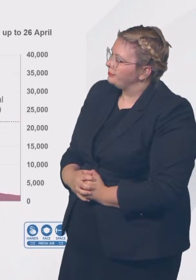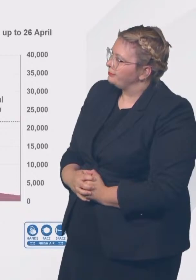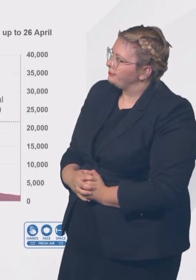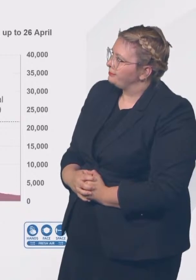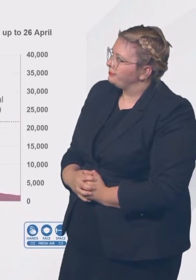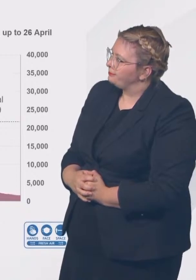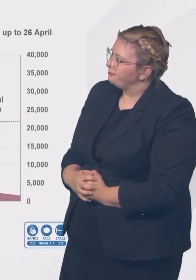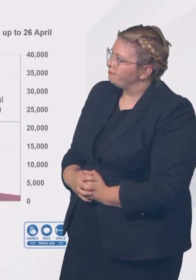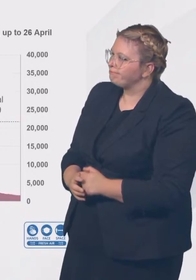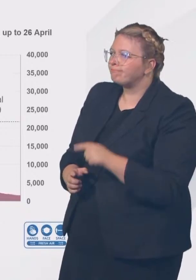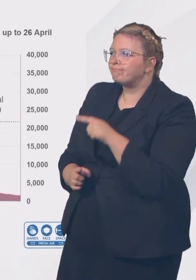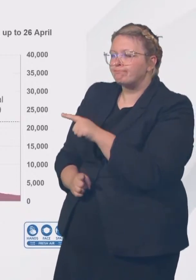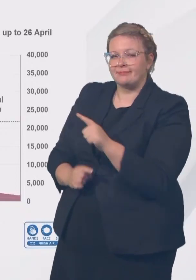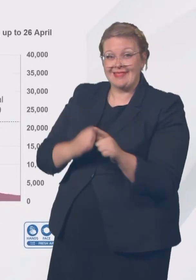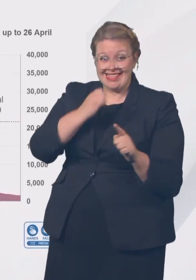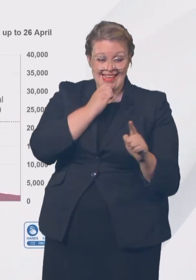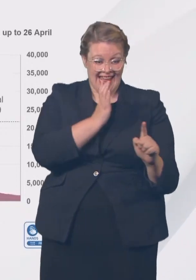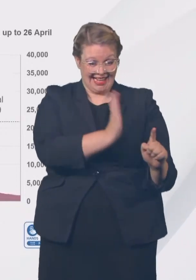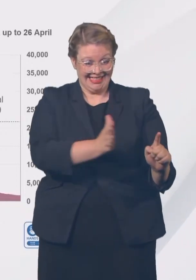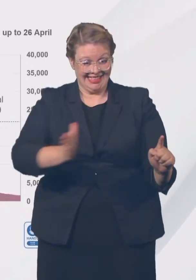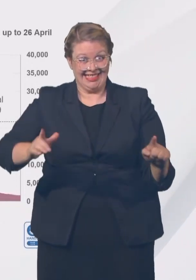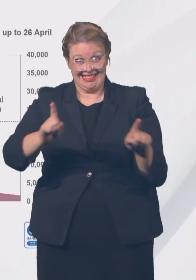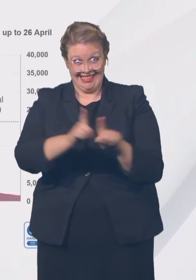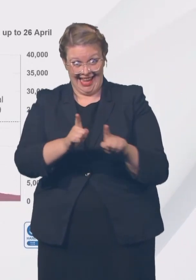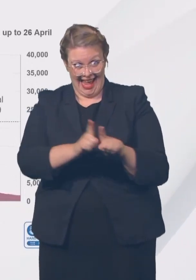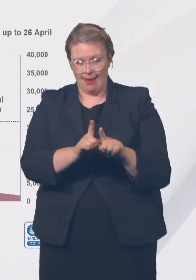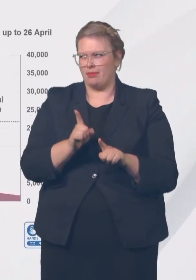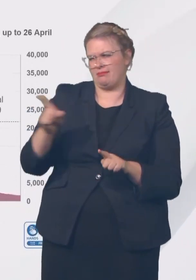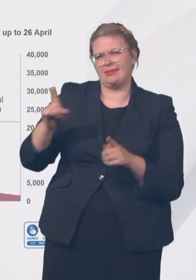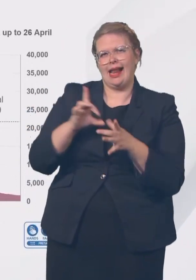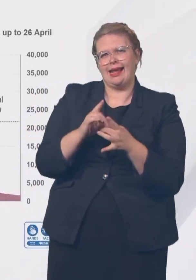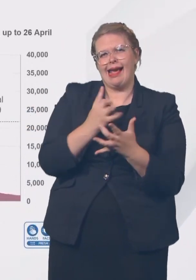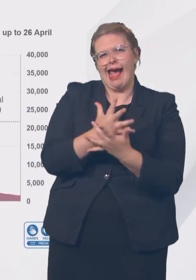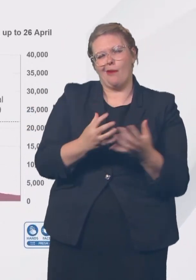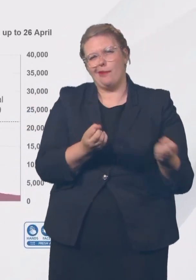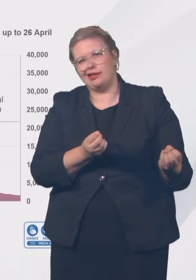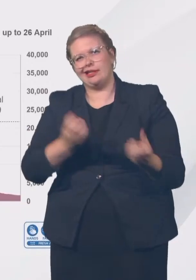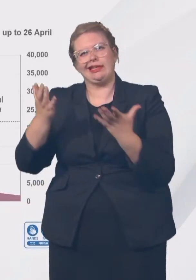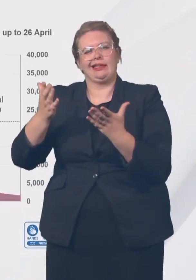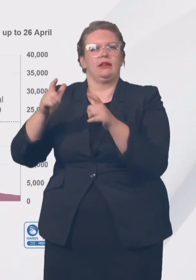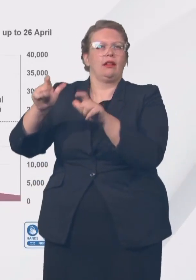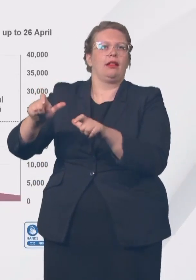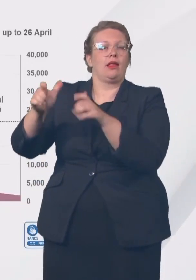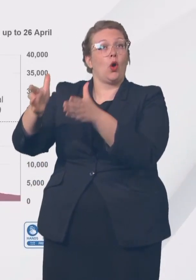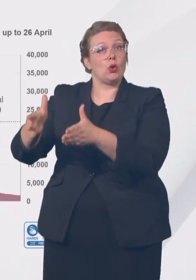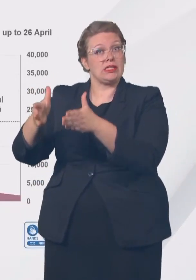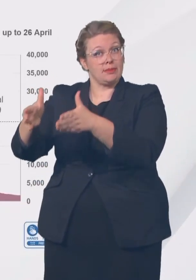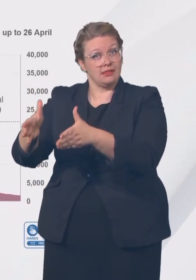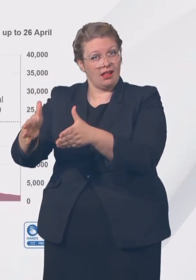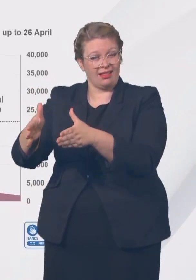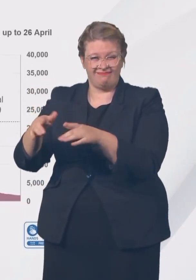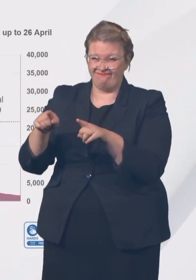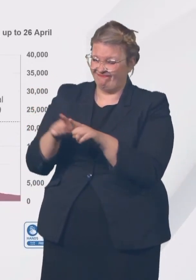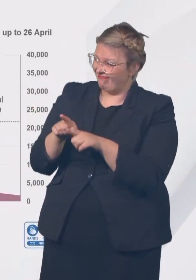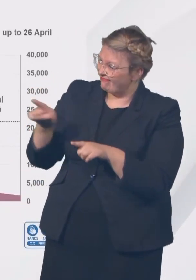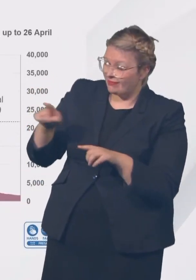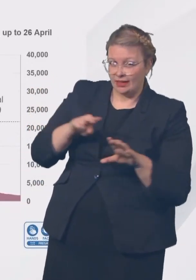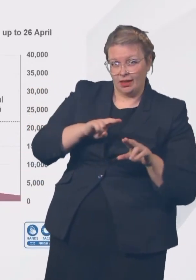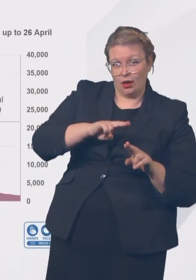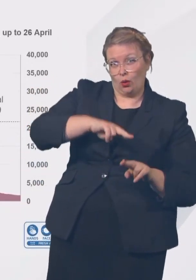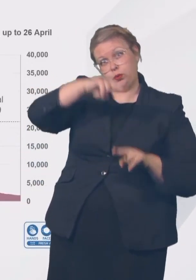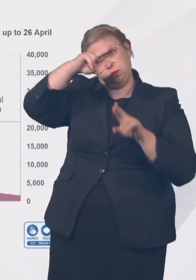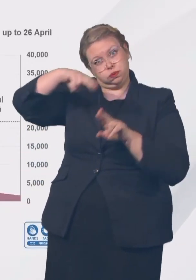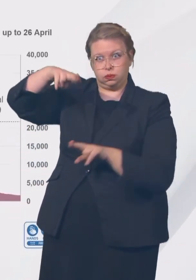with COVID-19 in the UK. And again, the pattern is the same, this very large and really